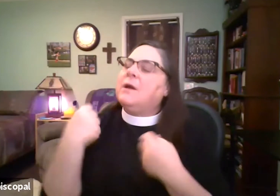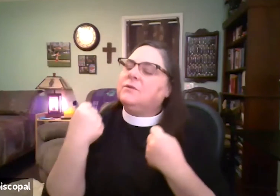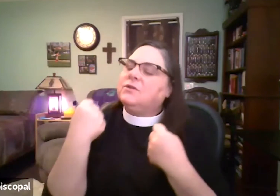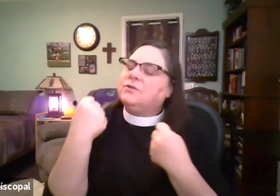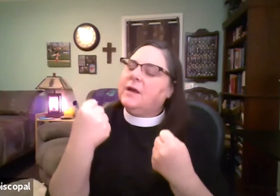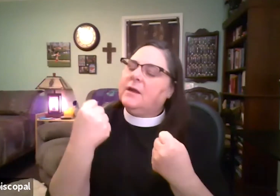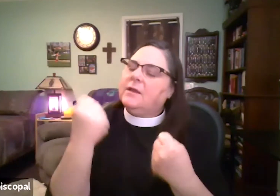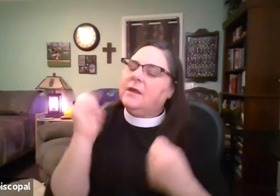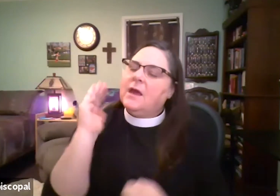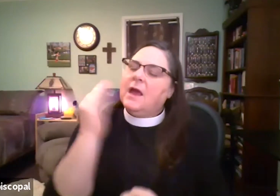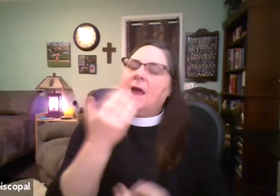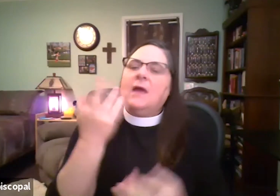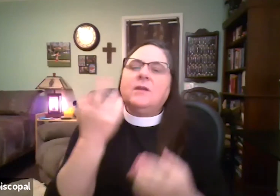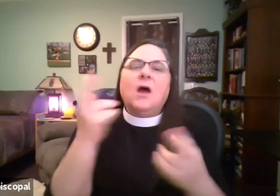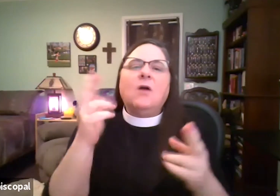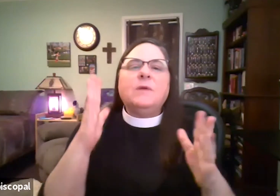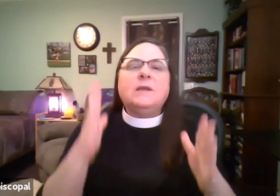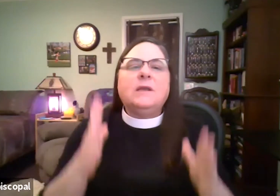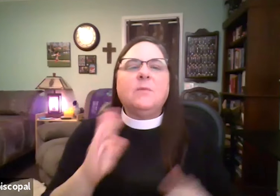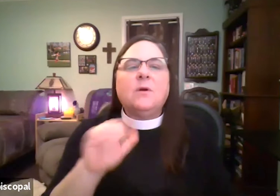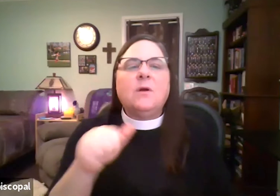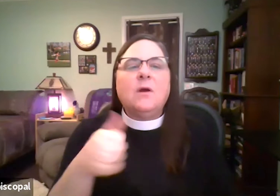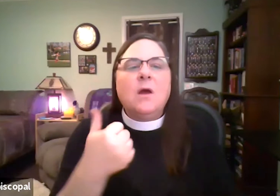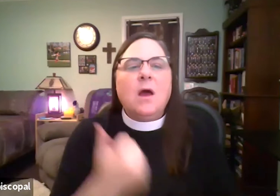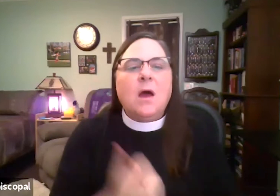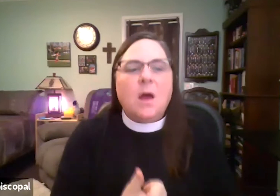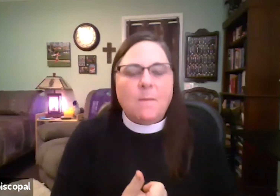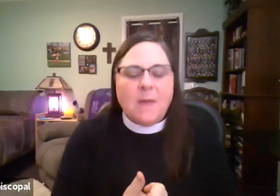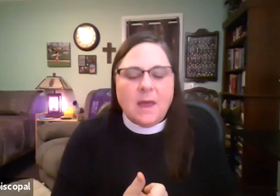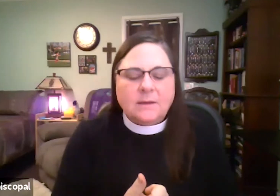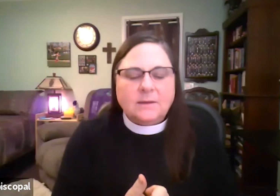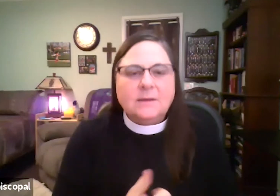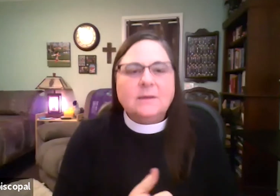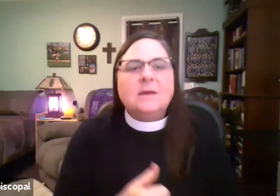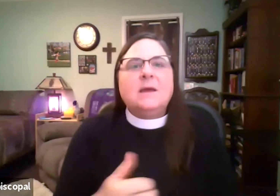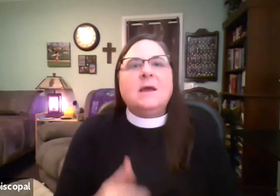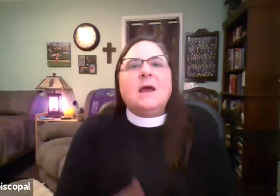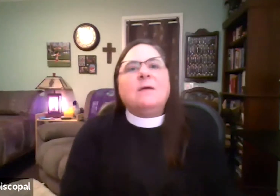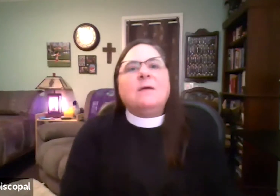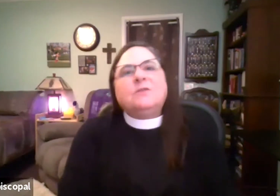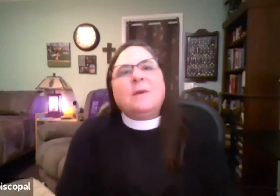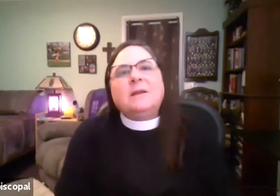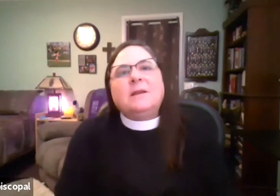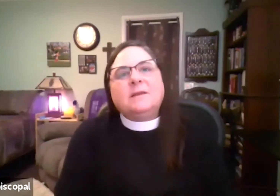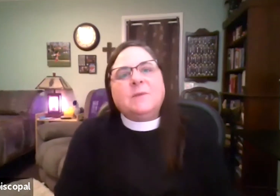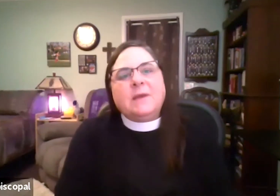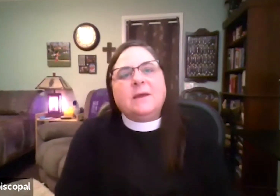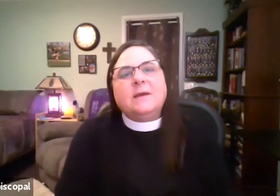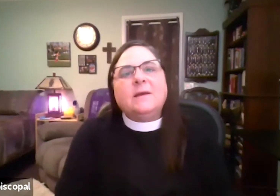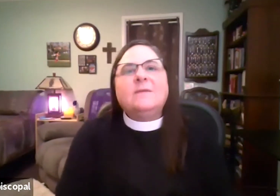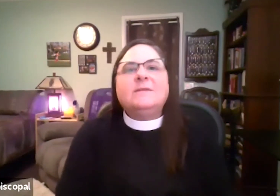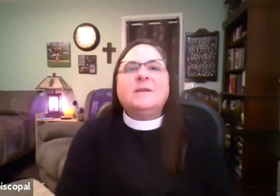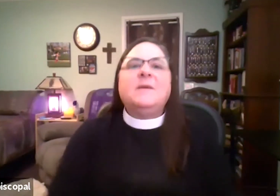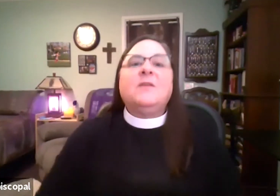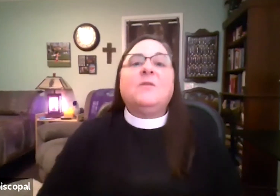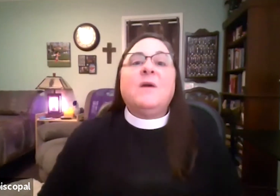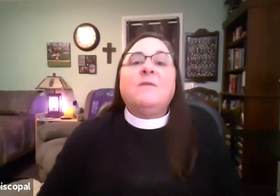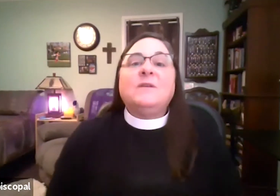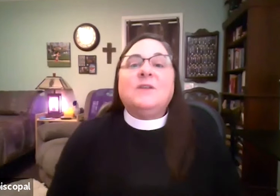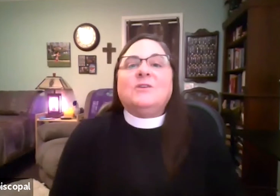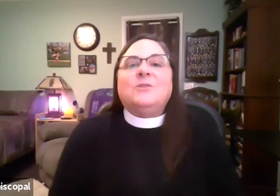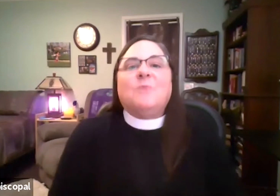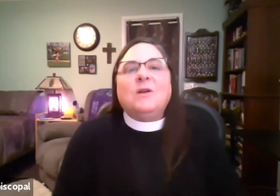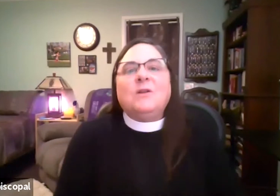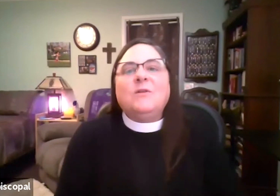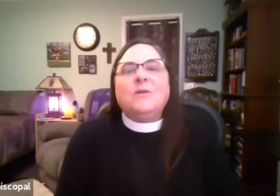Lord, our strength and our Redeemer. Amen. I was reminded this week of something that the